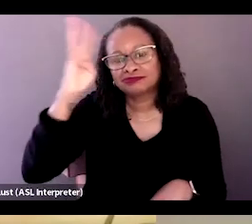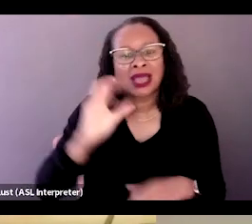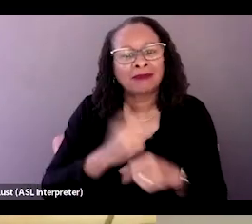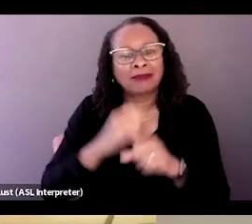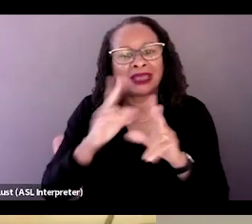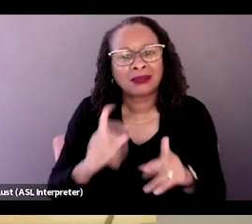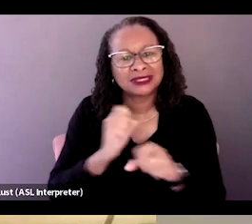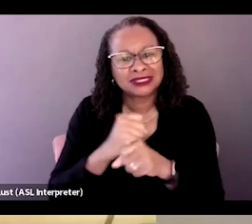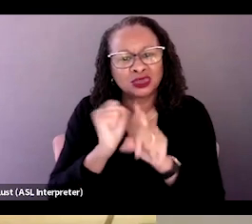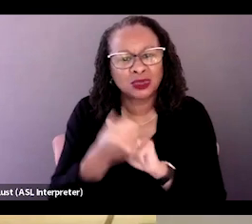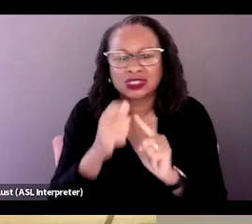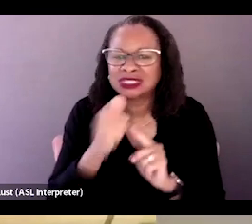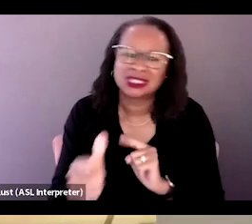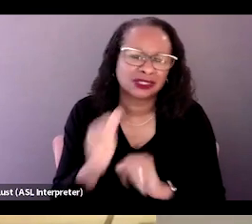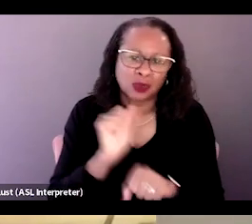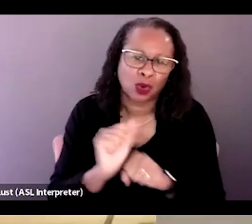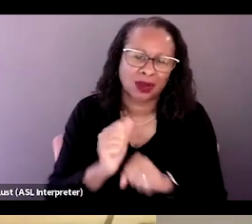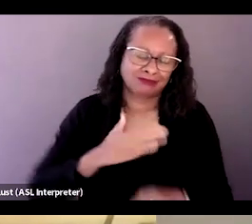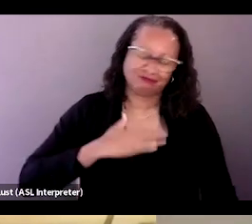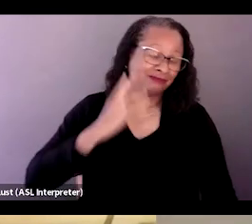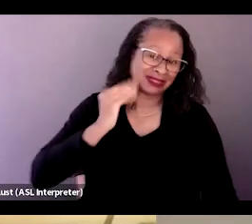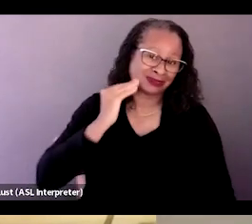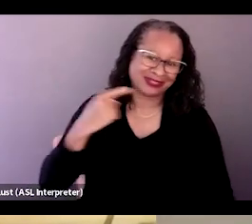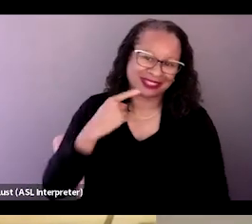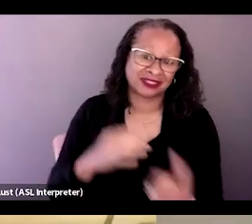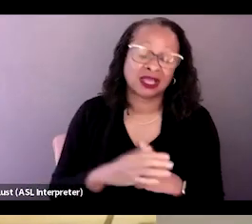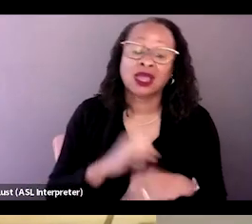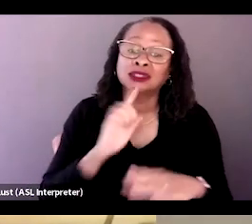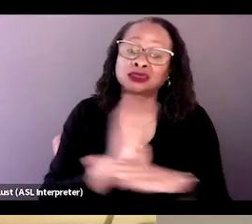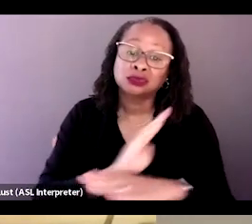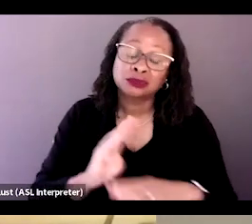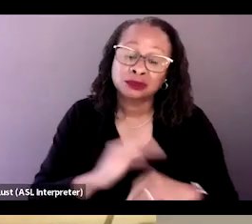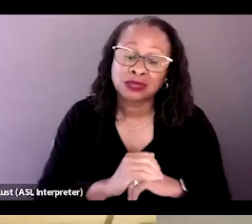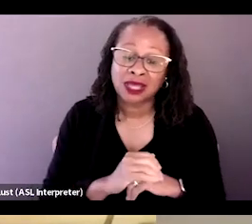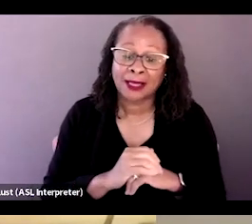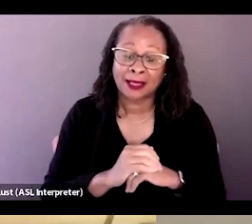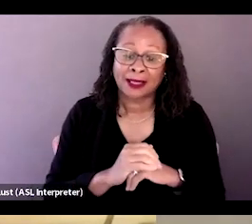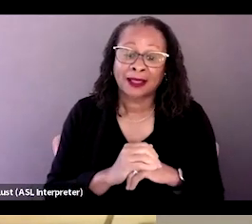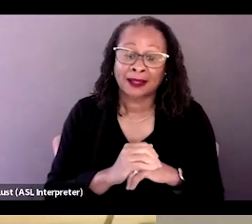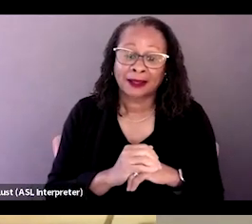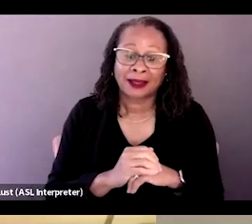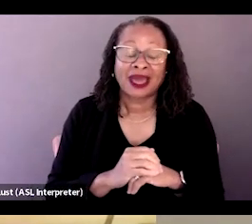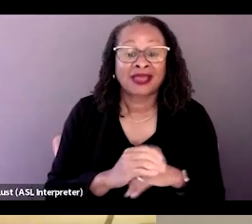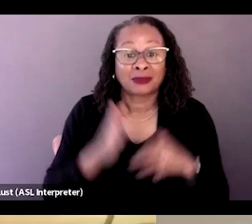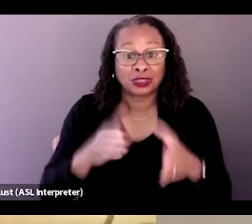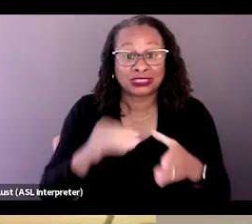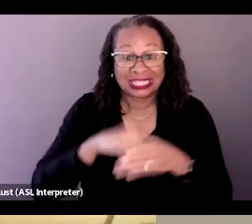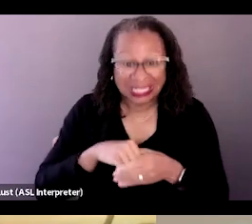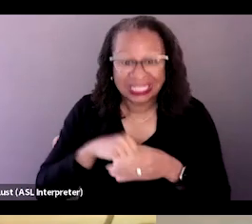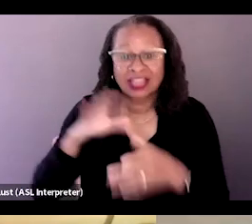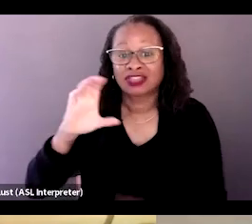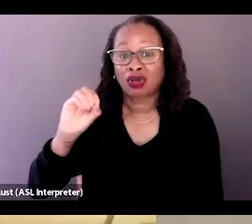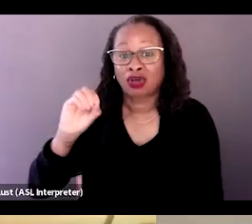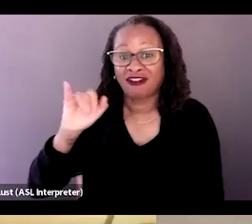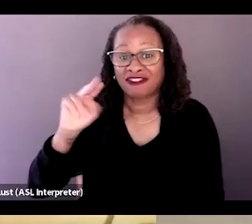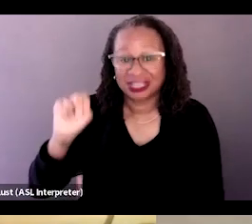doesn't work. And actually, the guy who is in the coffin is my son, because nobody wanted to get into